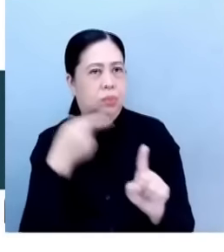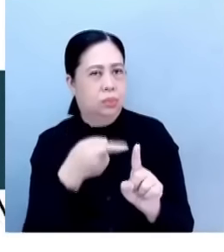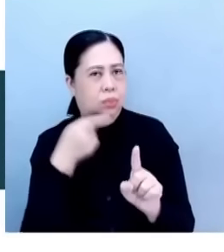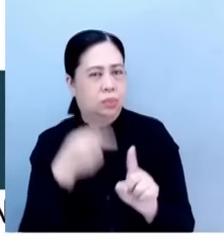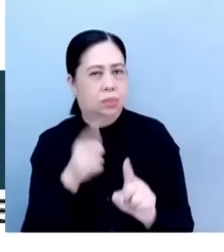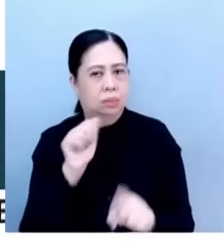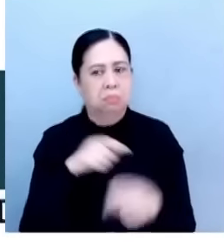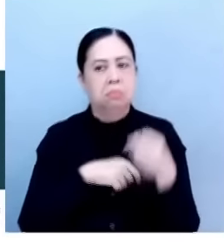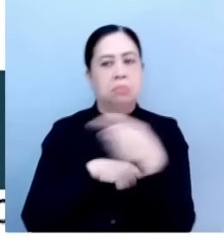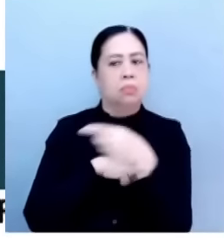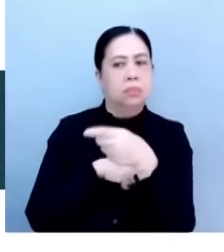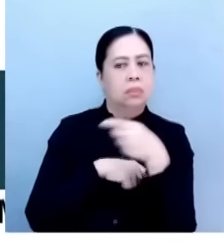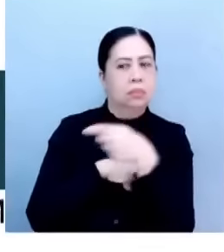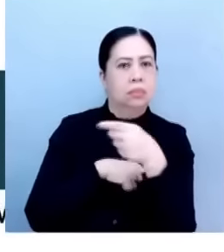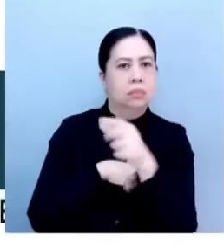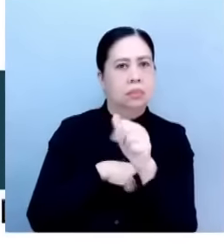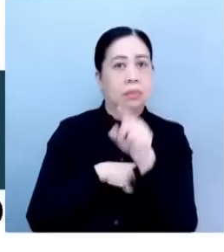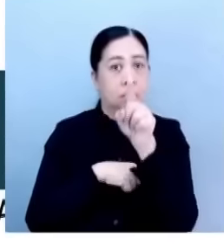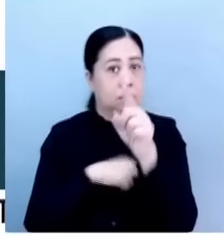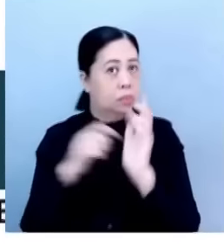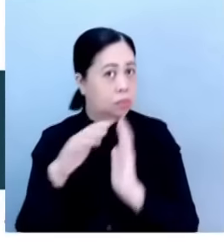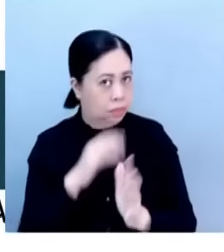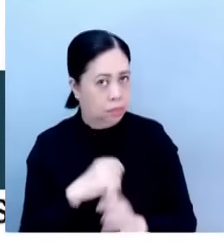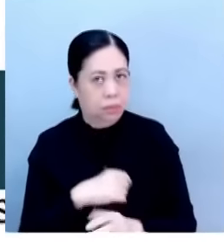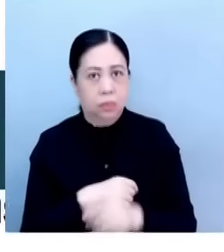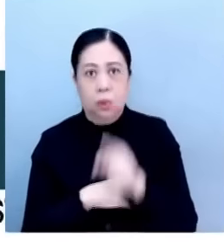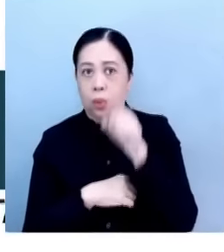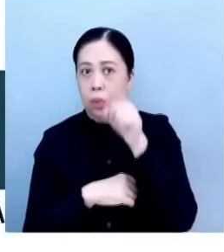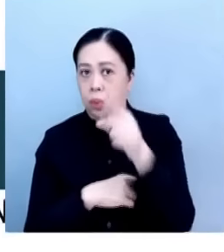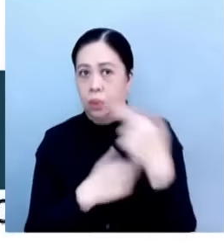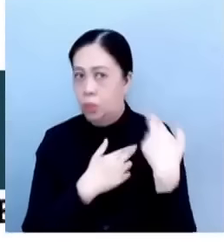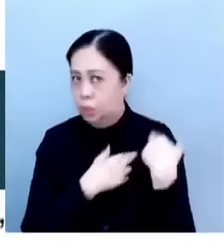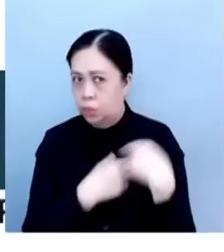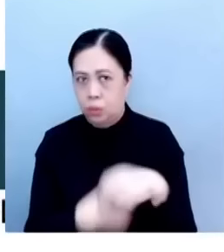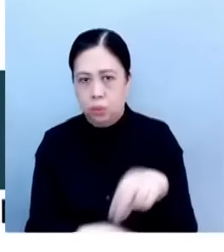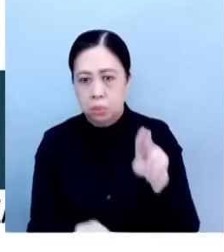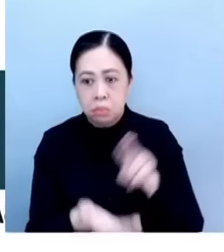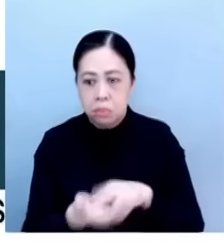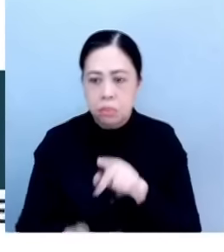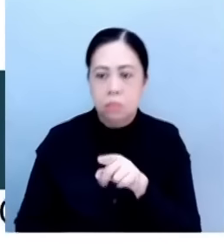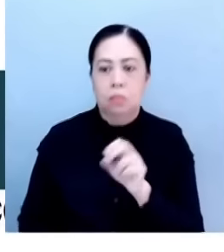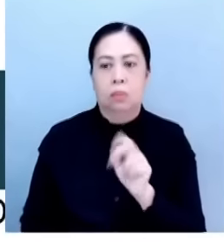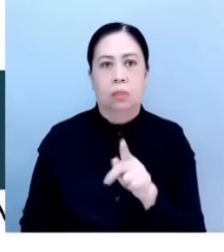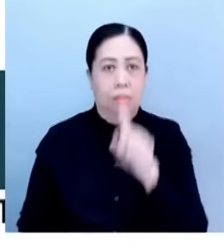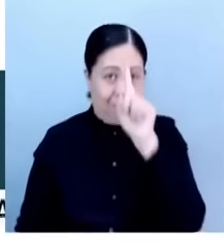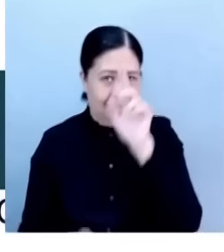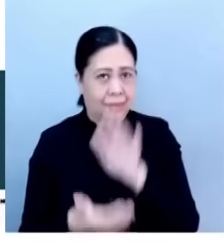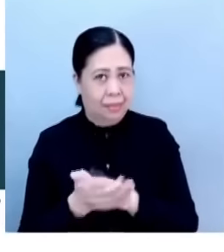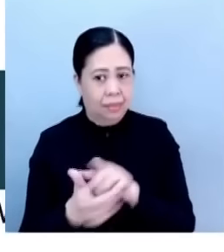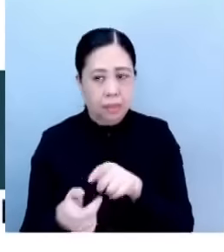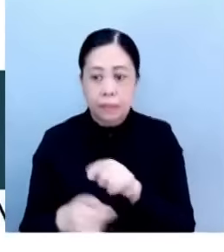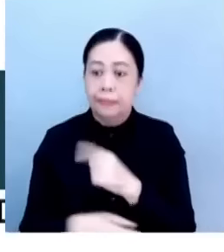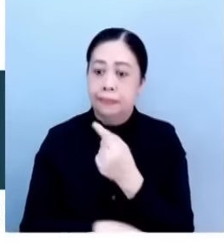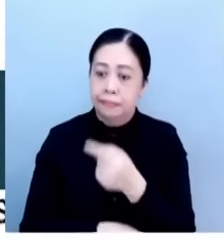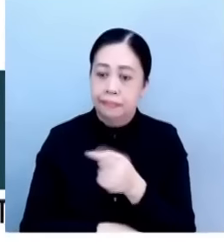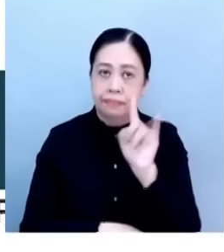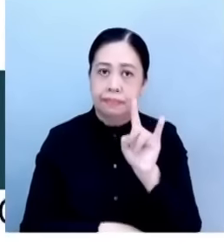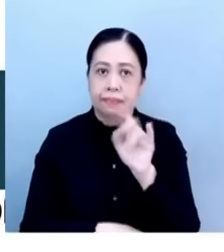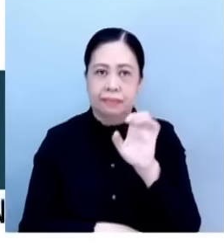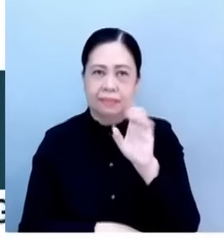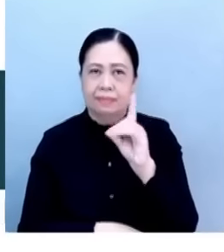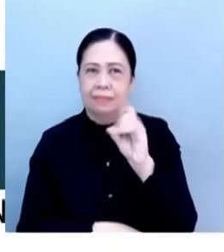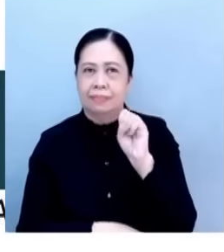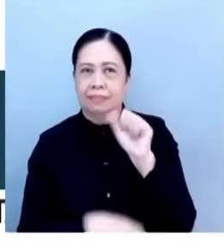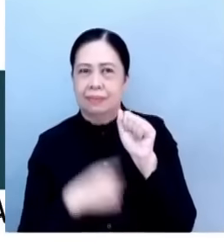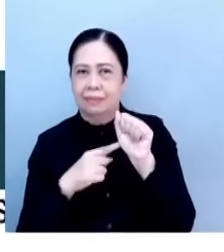agency. You're the client. You had the final say. You signed off on this. So you believe and you stand by the use of Ed Sapuera there.